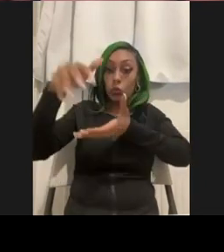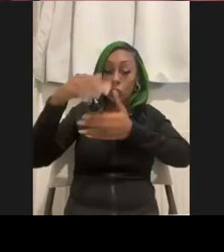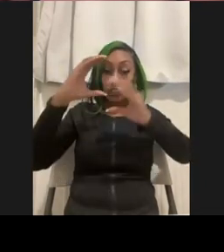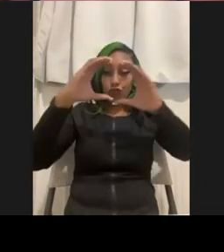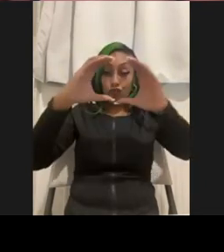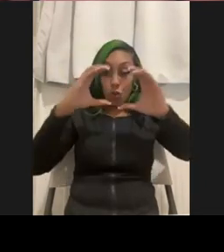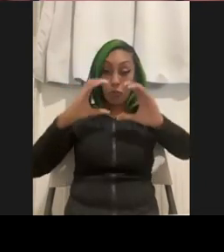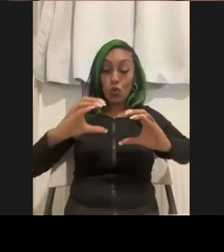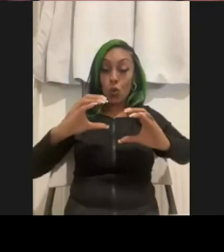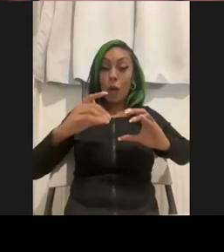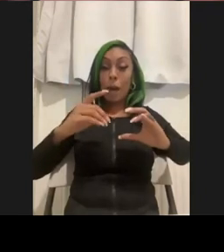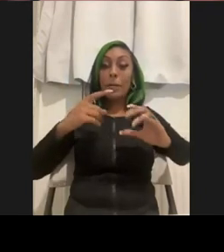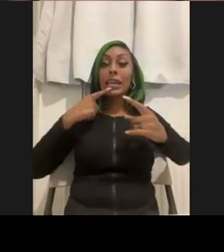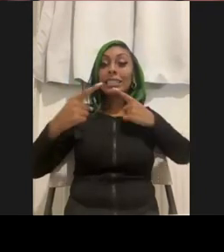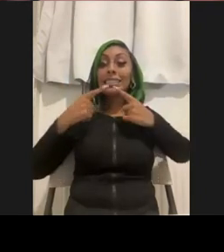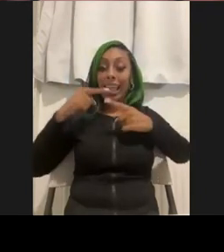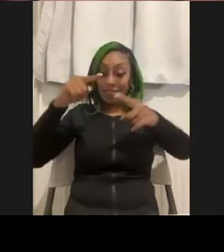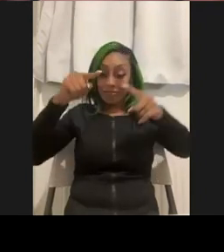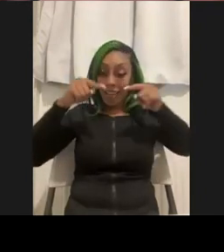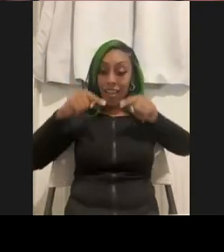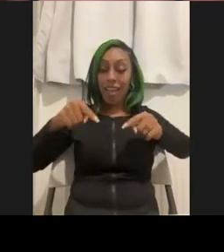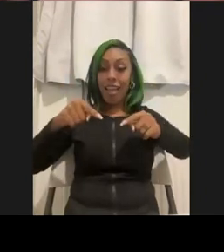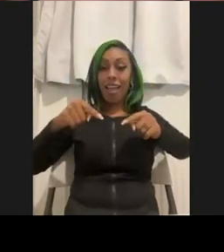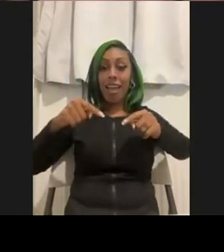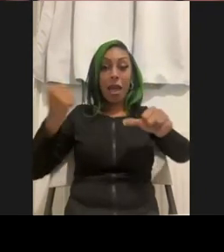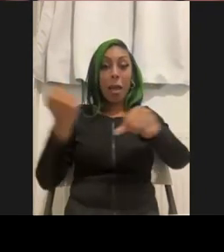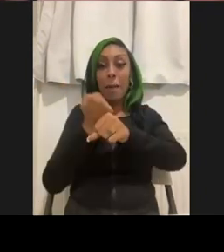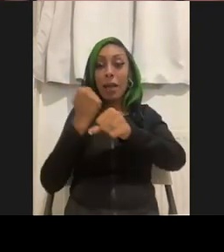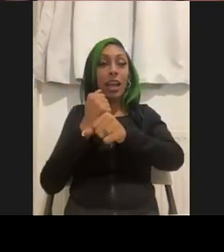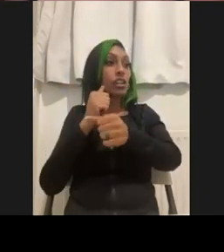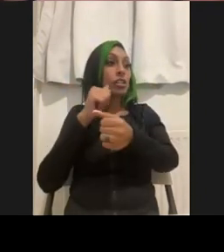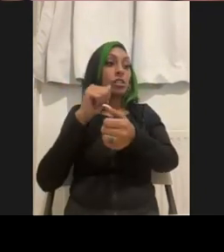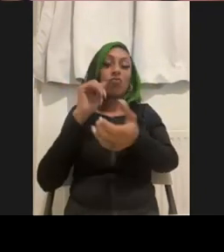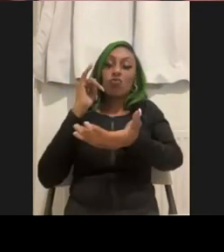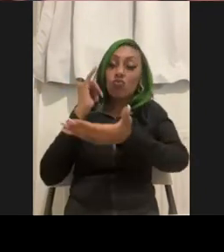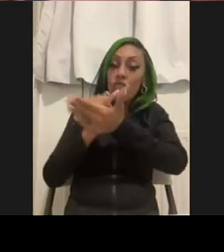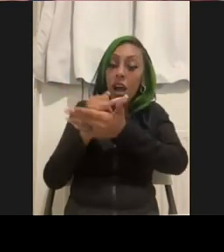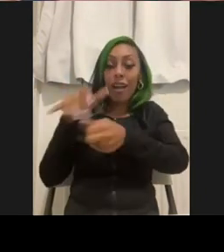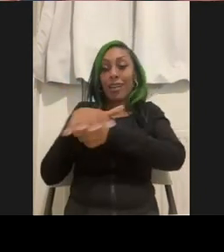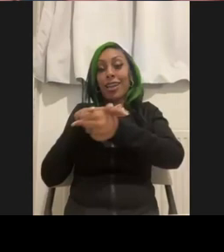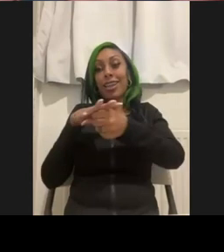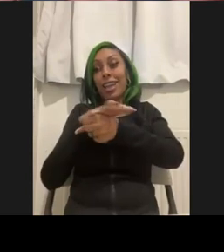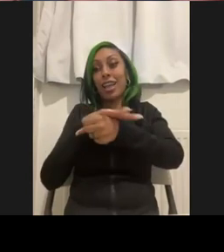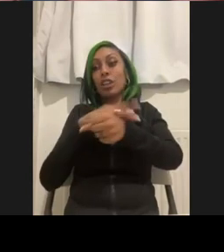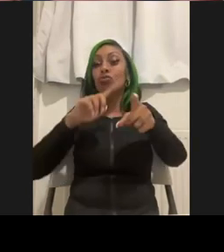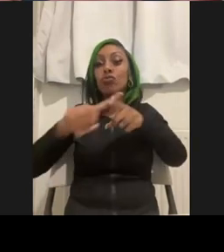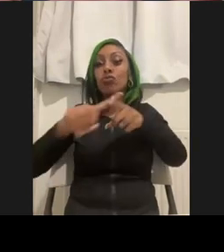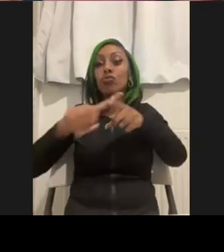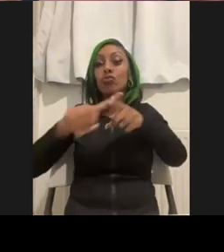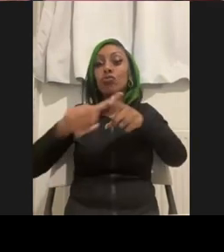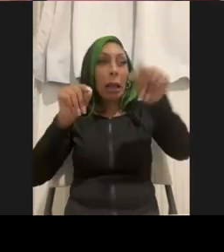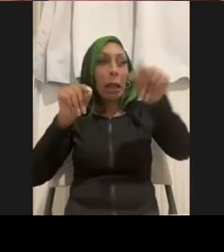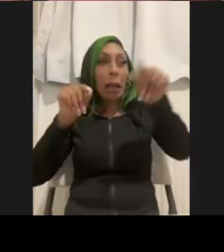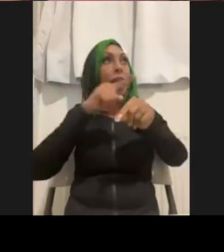the kinds of people making these spurious and incorrect cases tend to try and draw from and tend to agree